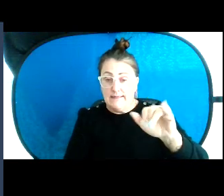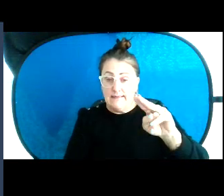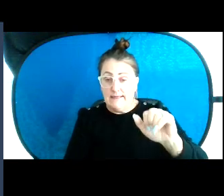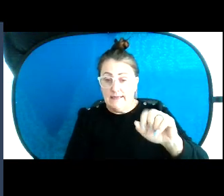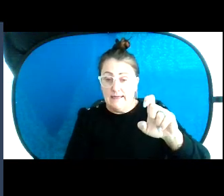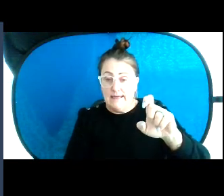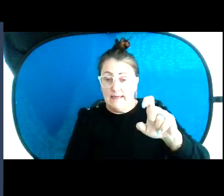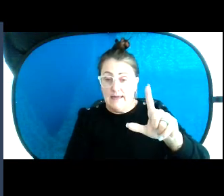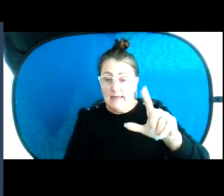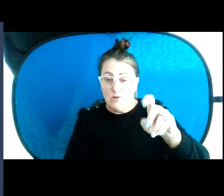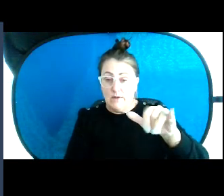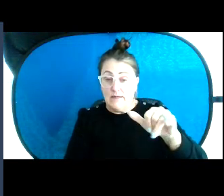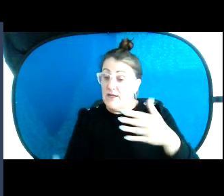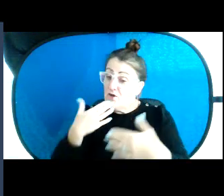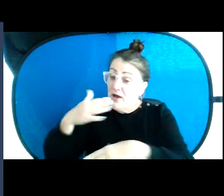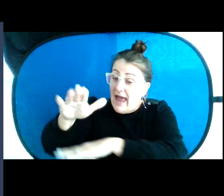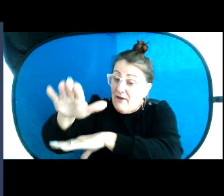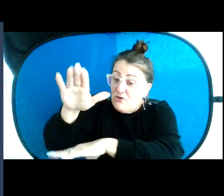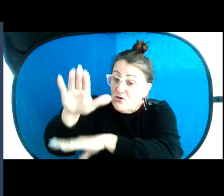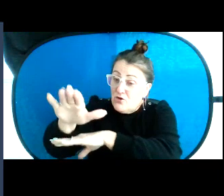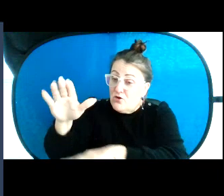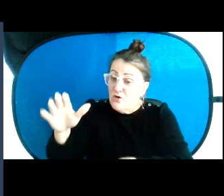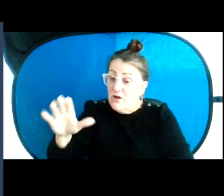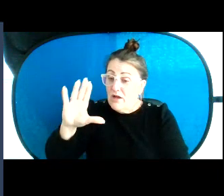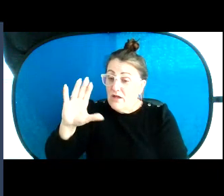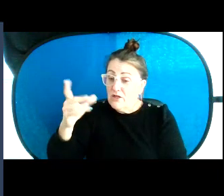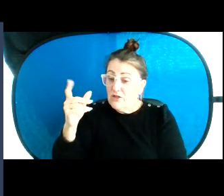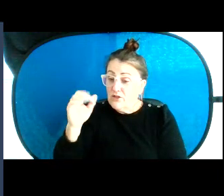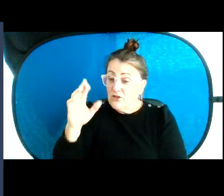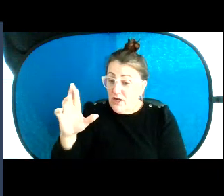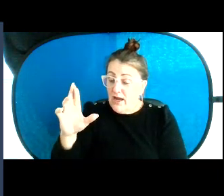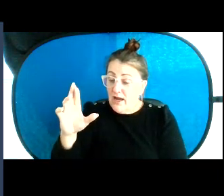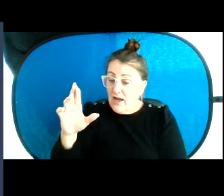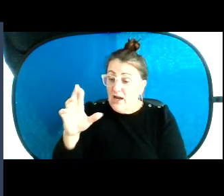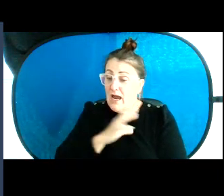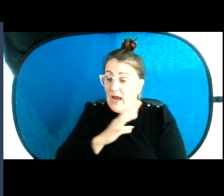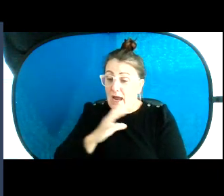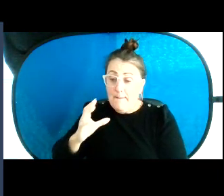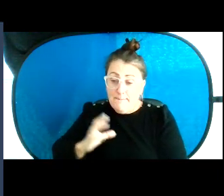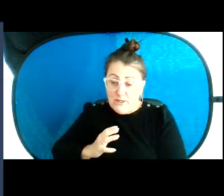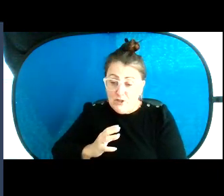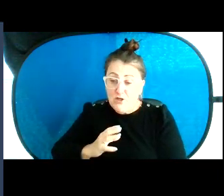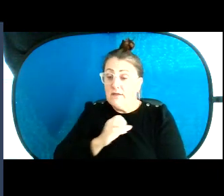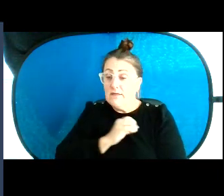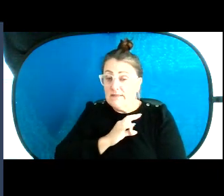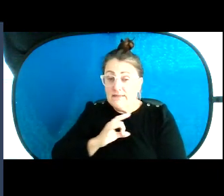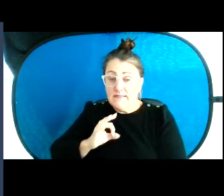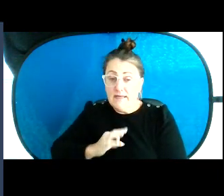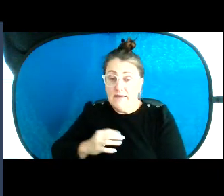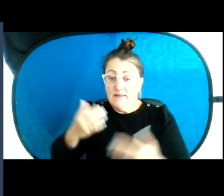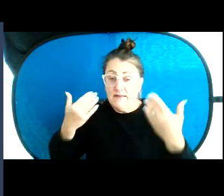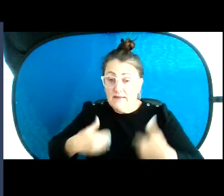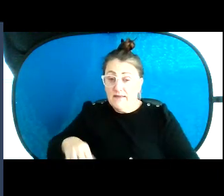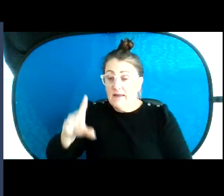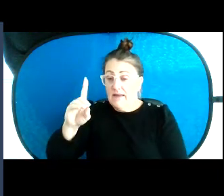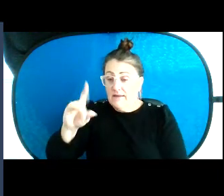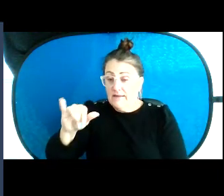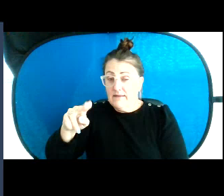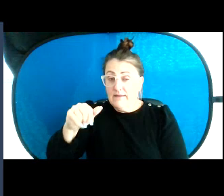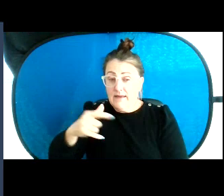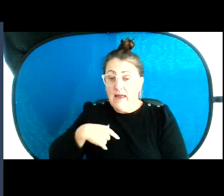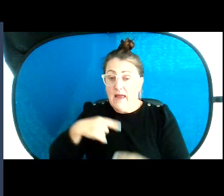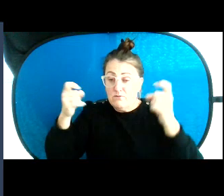Good afternoon, Chair Grisby, Vice Chair Falcone, Commissioners and Commissioner staff. I'm Dina El-Tawanzi, Caltrans Director, and thank you for the